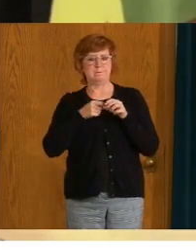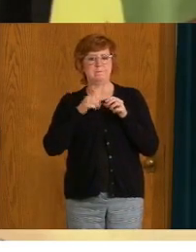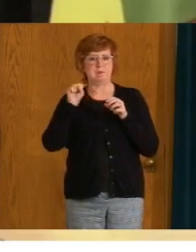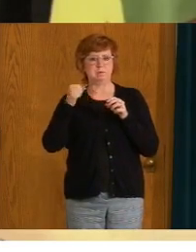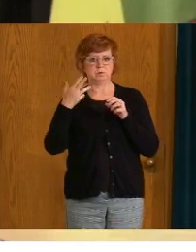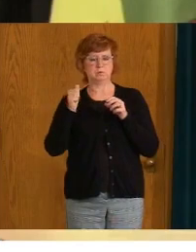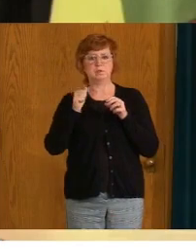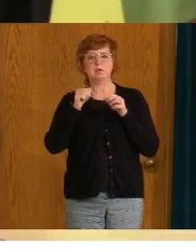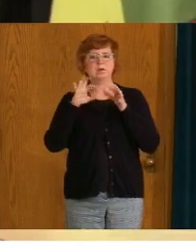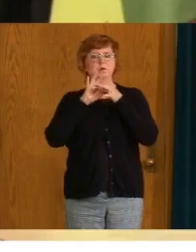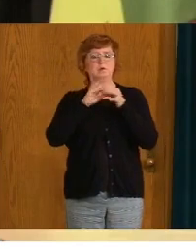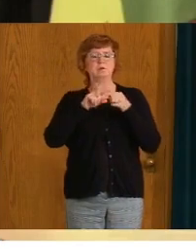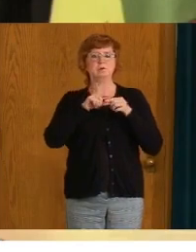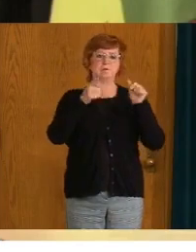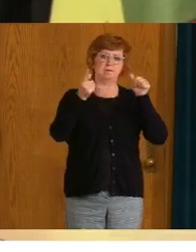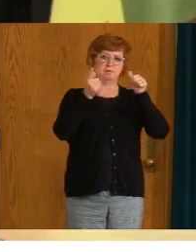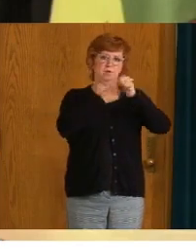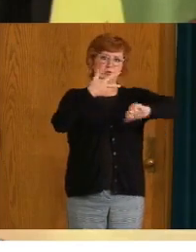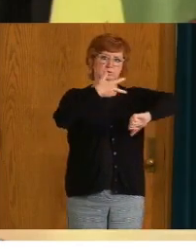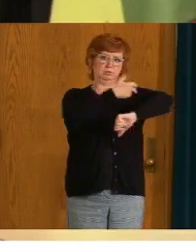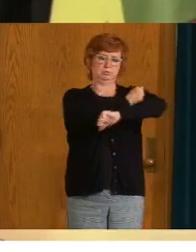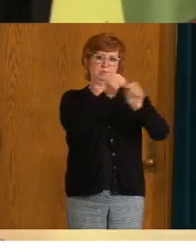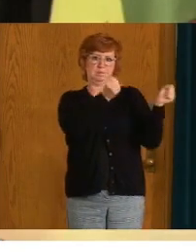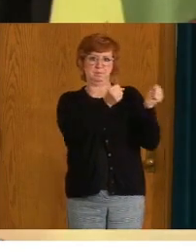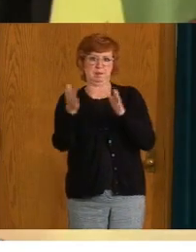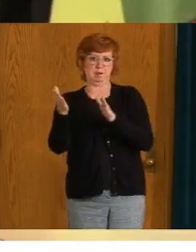dose strategy. Premier?